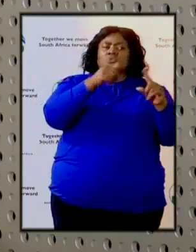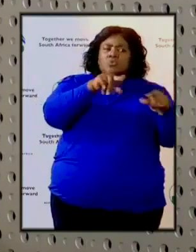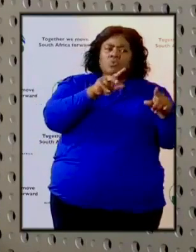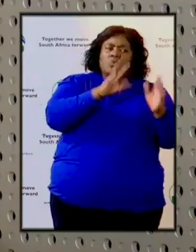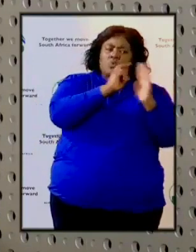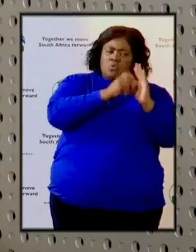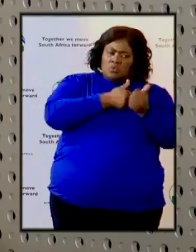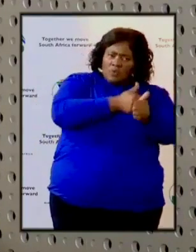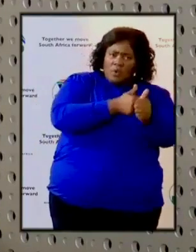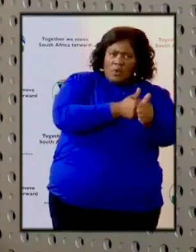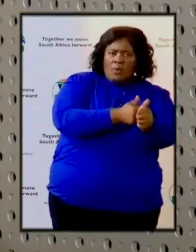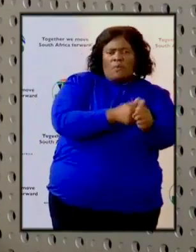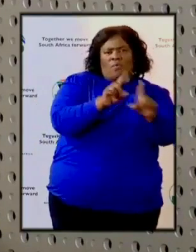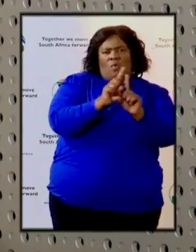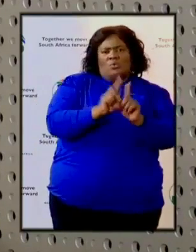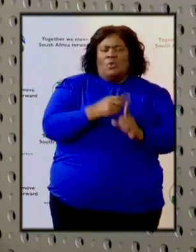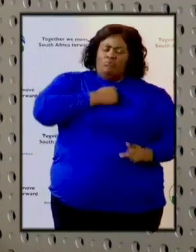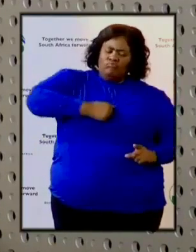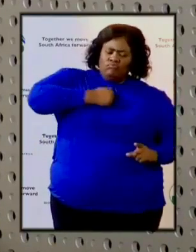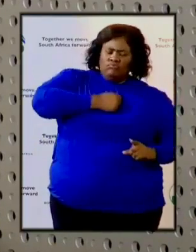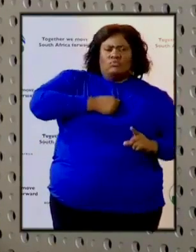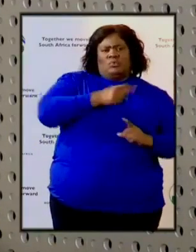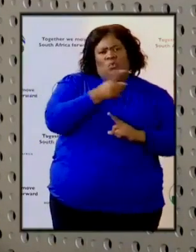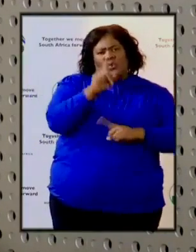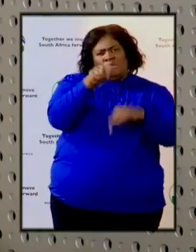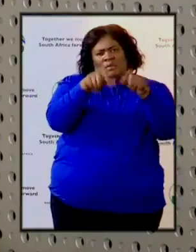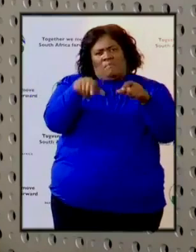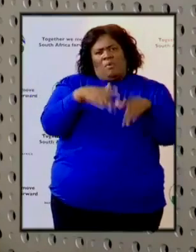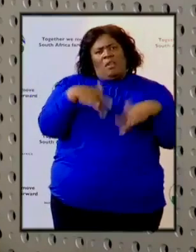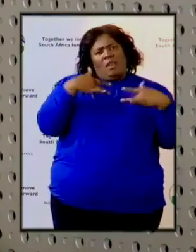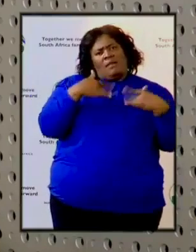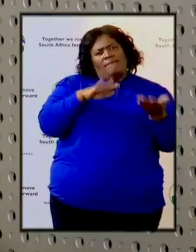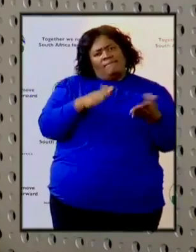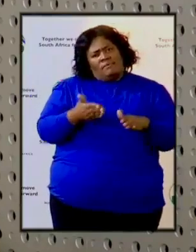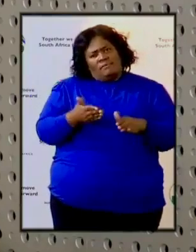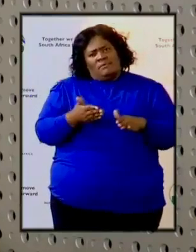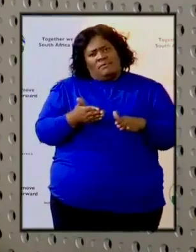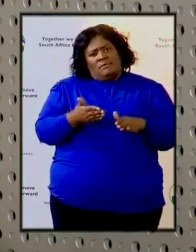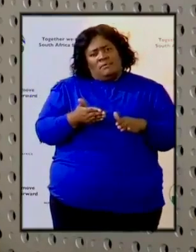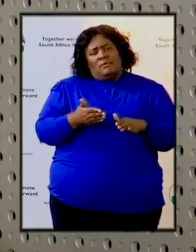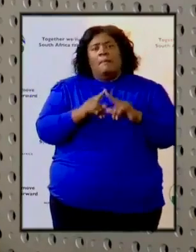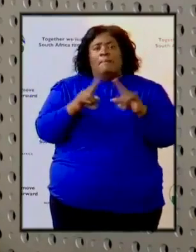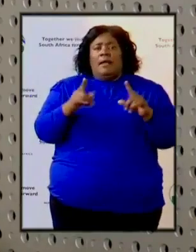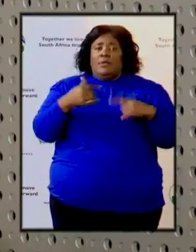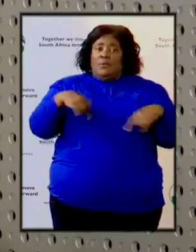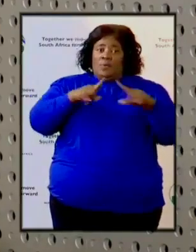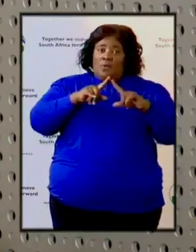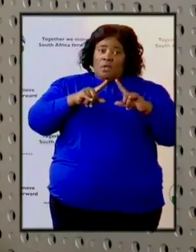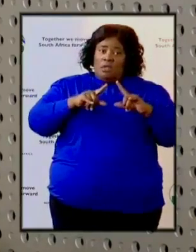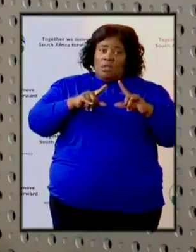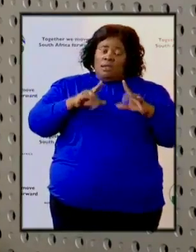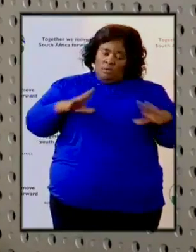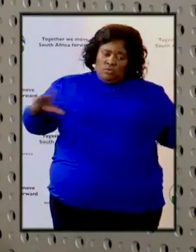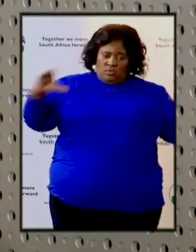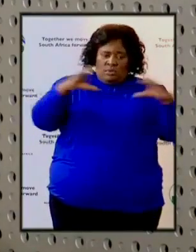their lives, especially because of COVID. But we have a collective challenge,